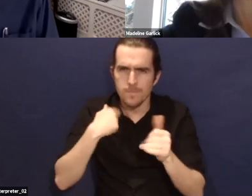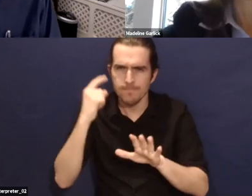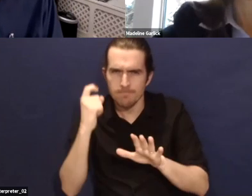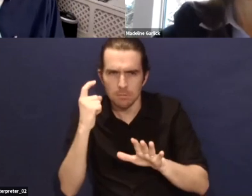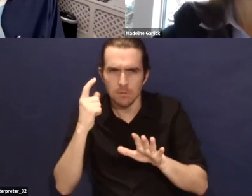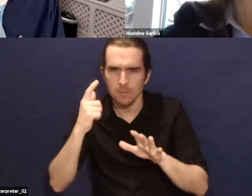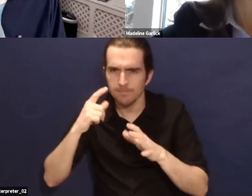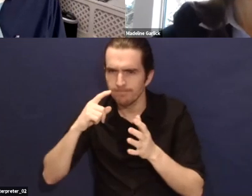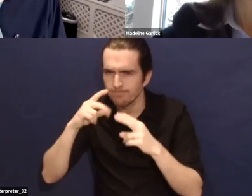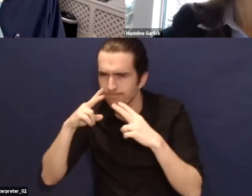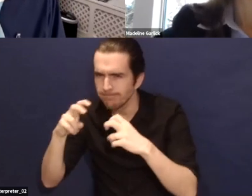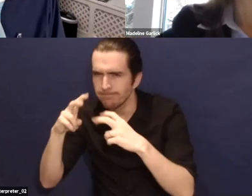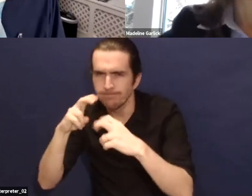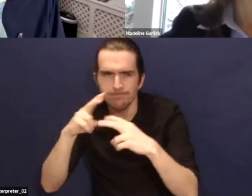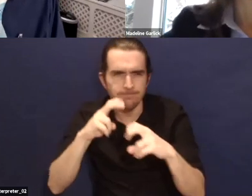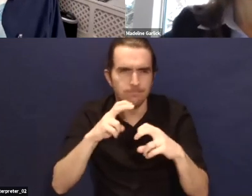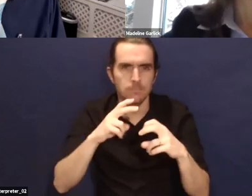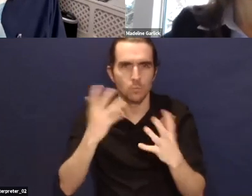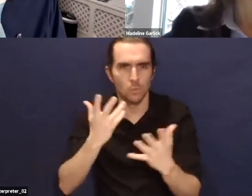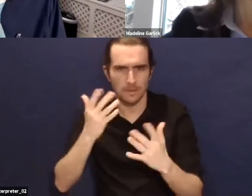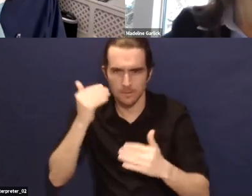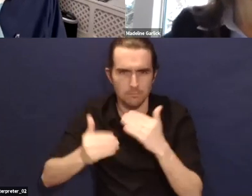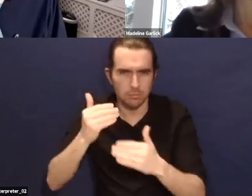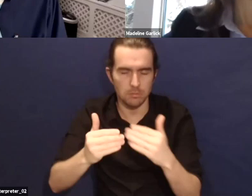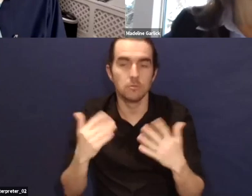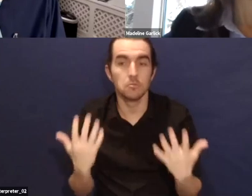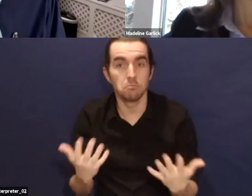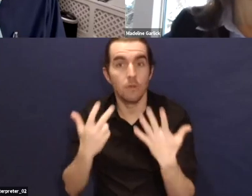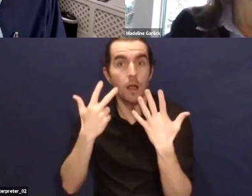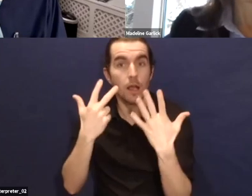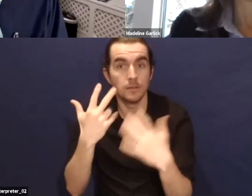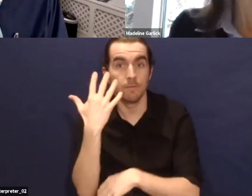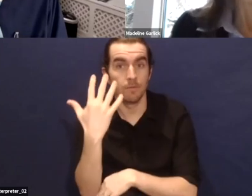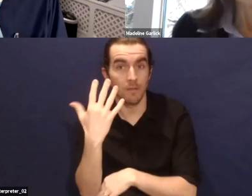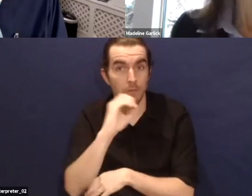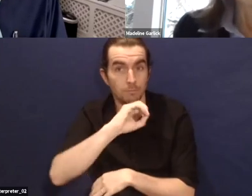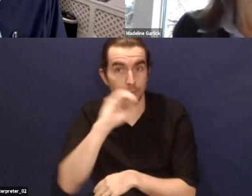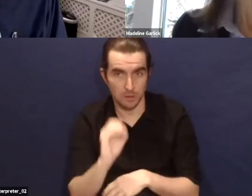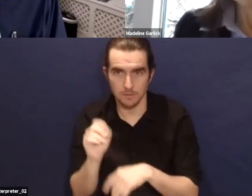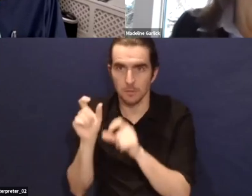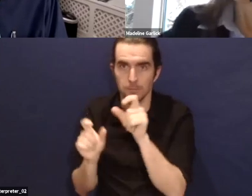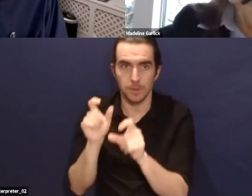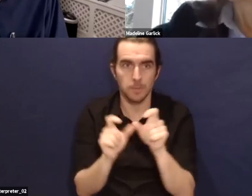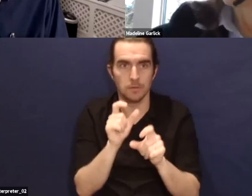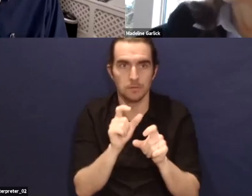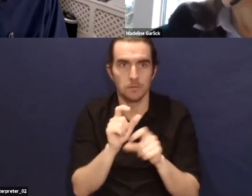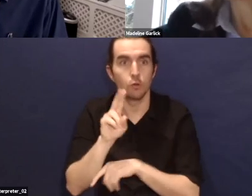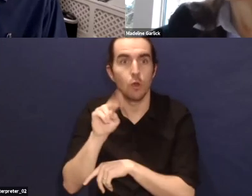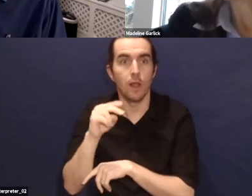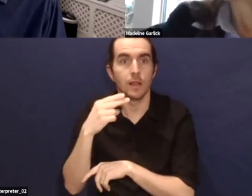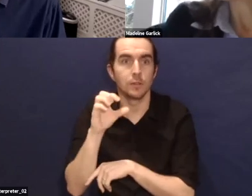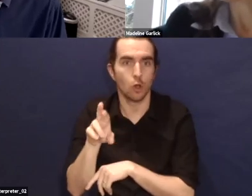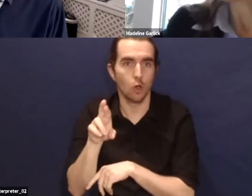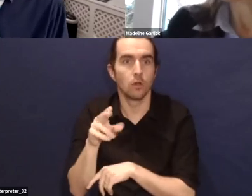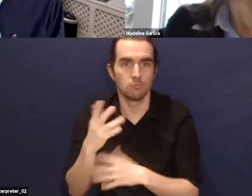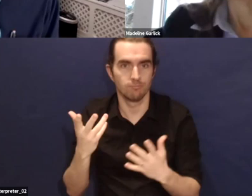of easing the pressures on host countries has got to be central to some of the research we're taking forward.